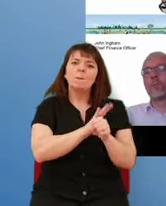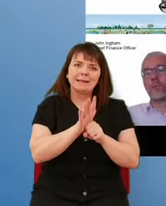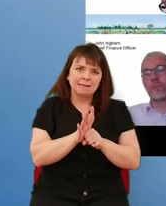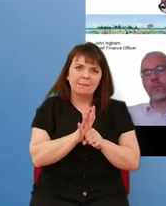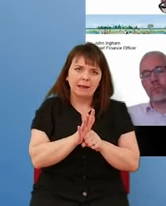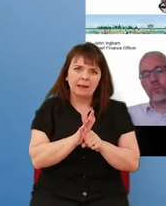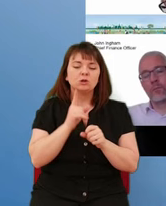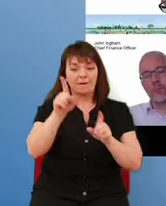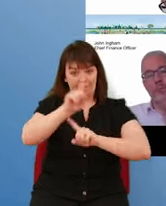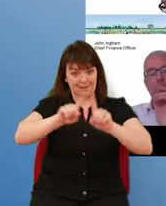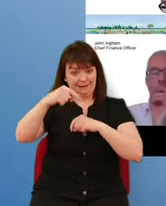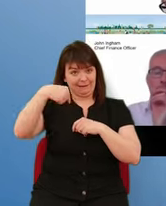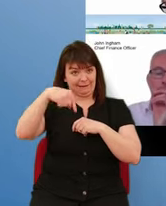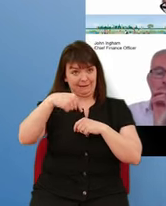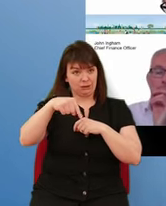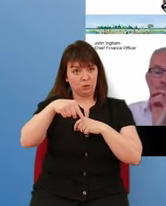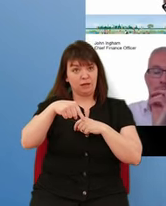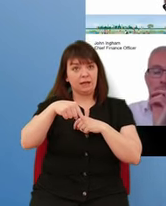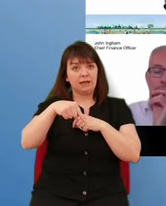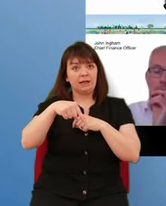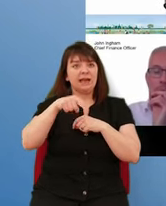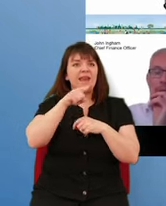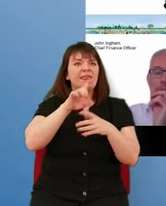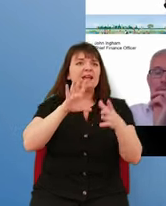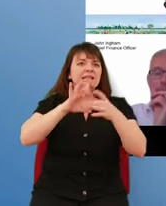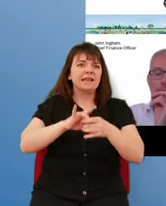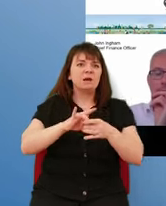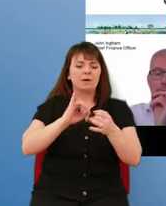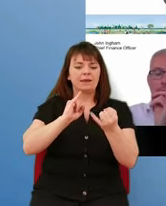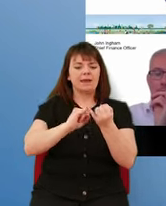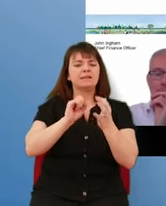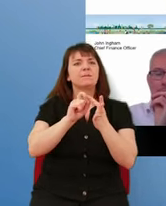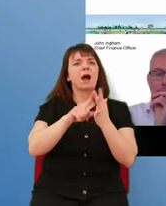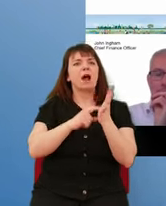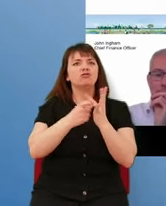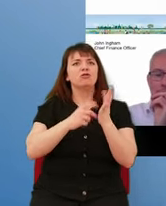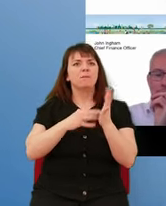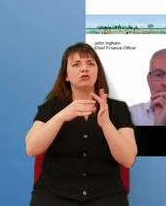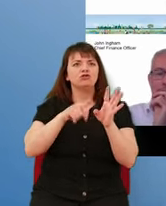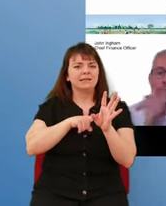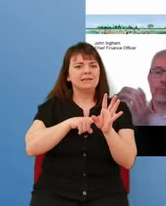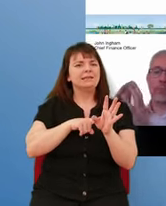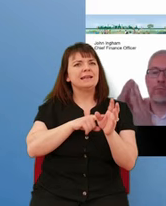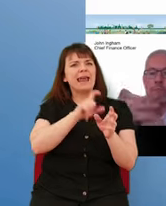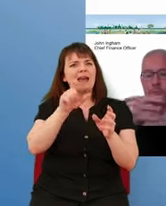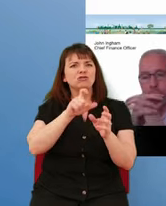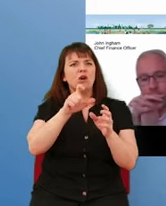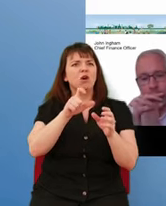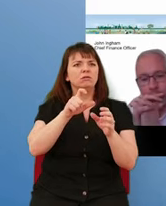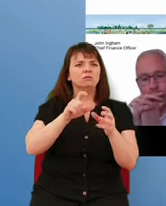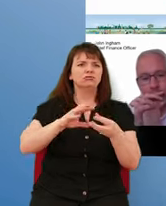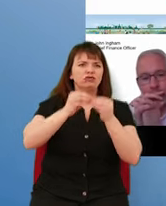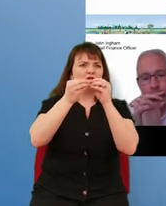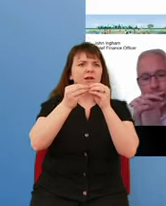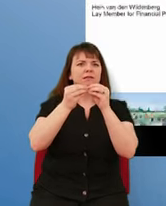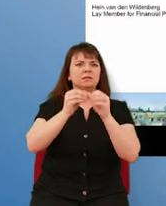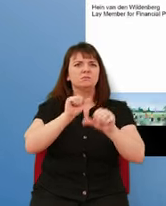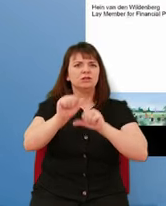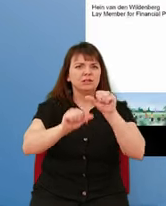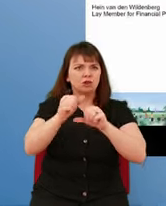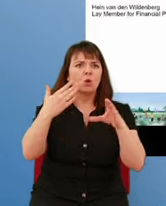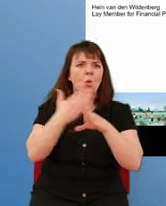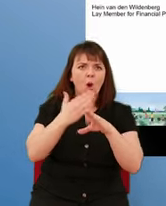procedures, to kind of work across practices and across the infection prevention and control team to mitigate any concerns around that.